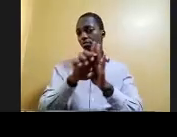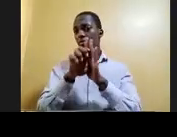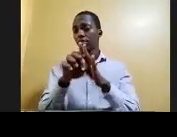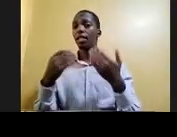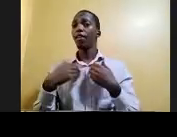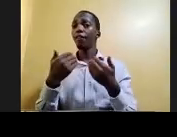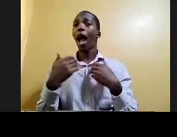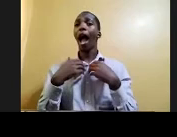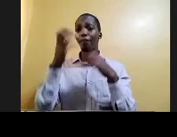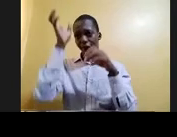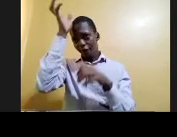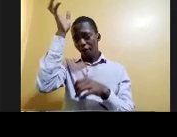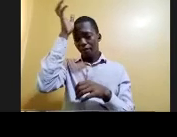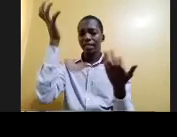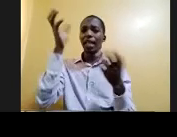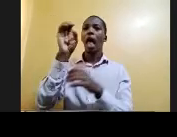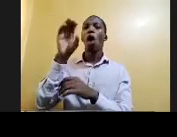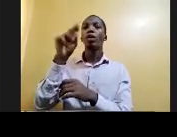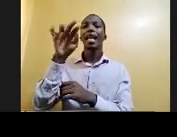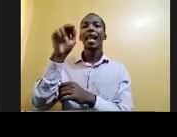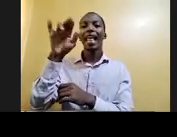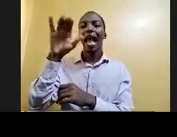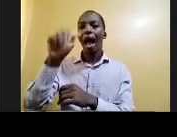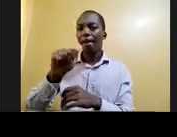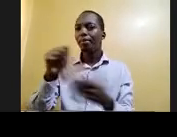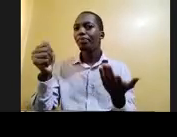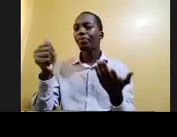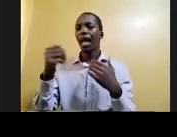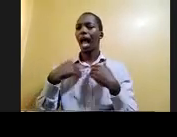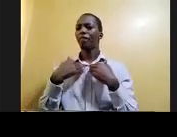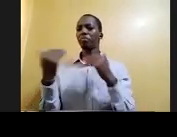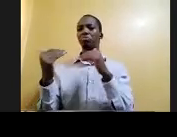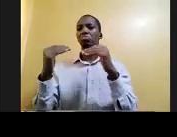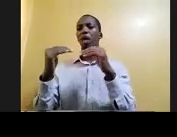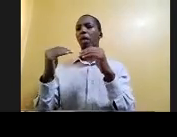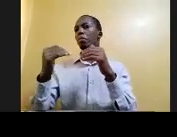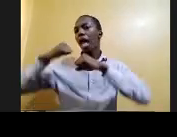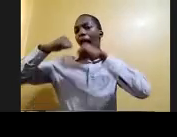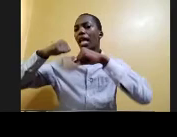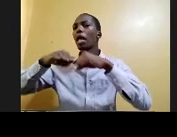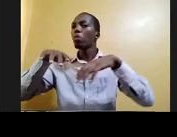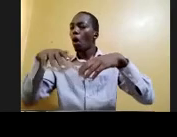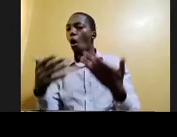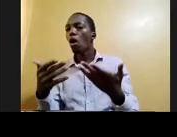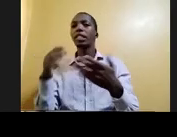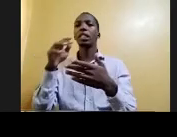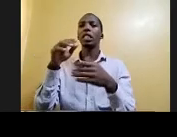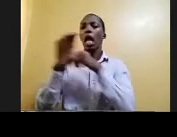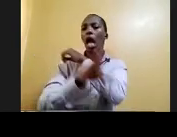Costa Rica, which is one of the countries that currently has an equivalence agreement, or you're producing pineapple in Togo, will they